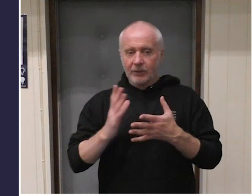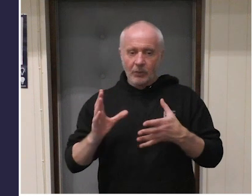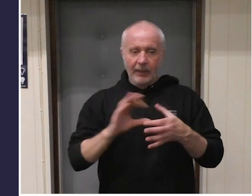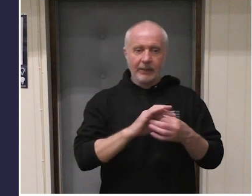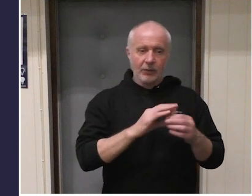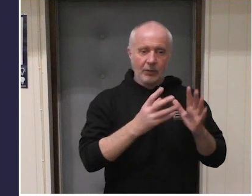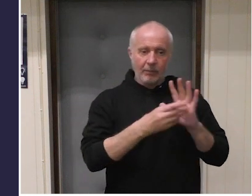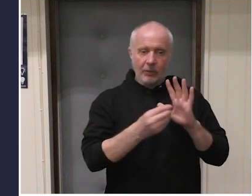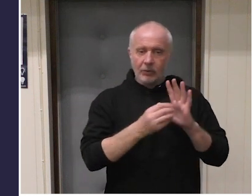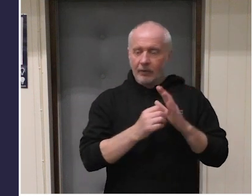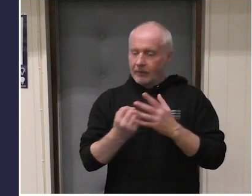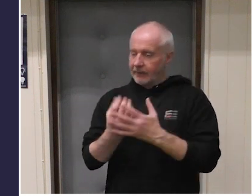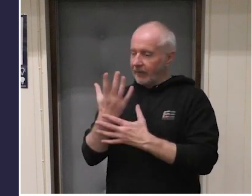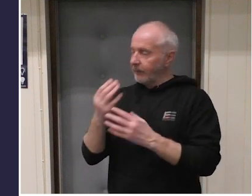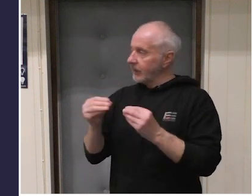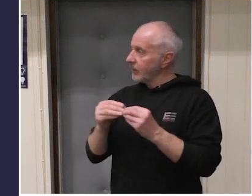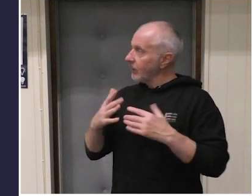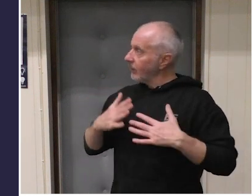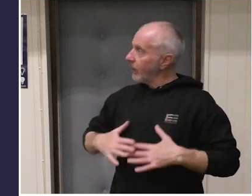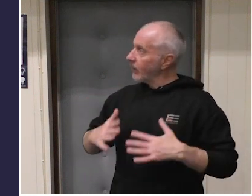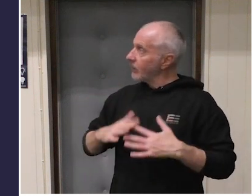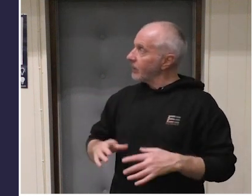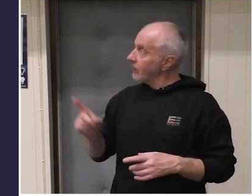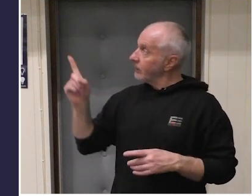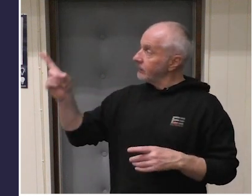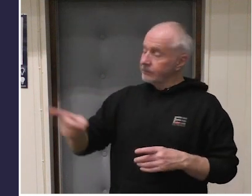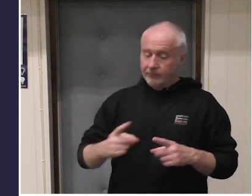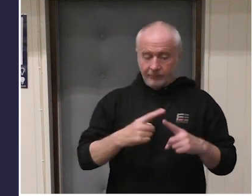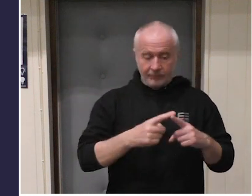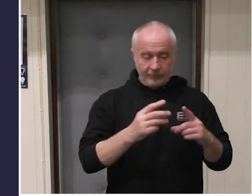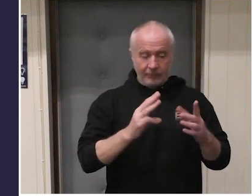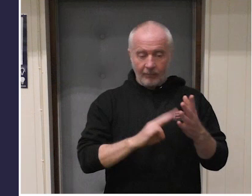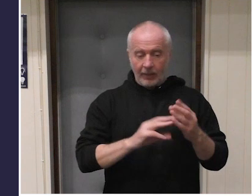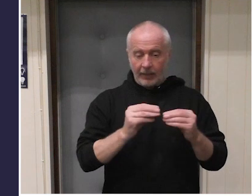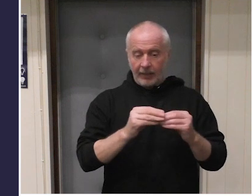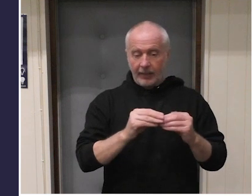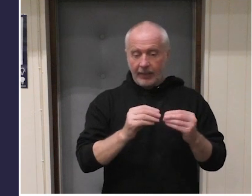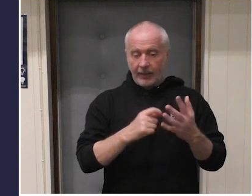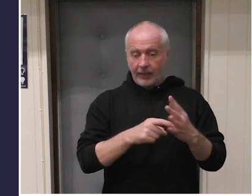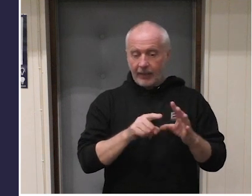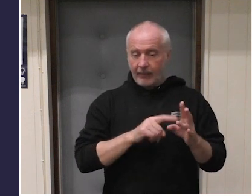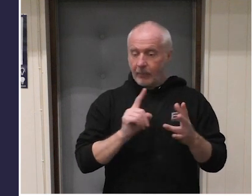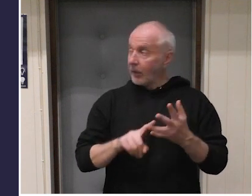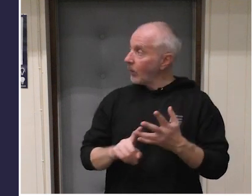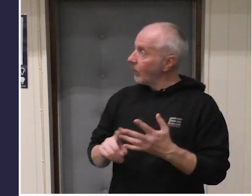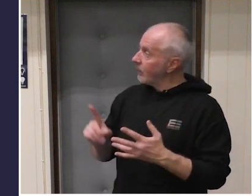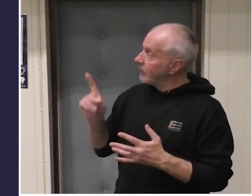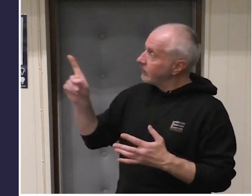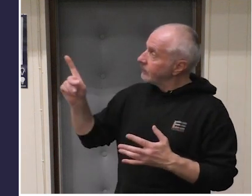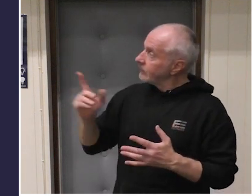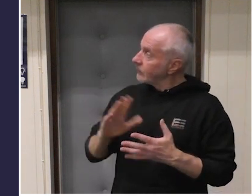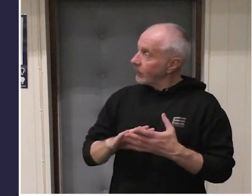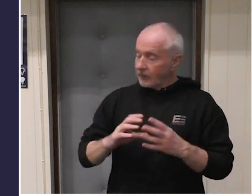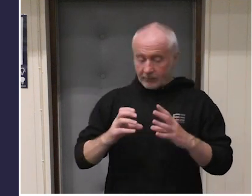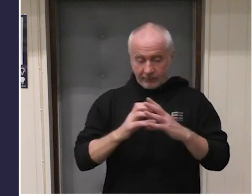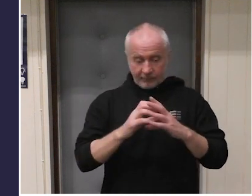biology. So here we have a developing embryo. It's a Drosophila embryo, and it's very early stages, and